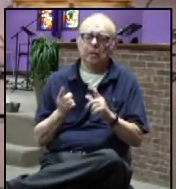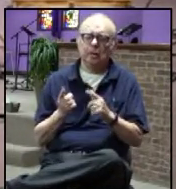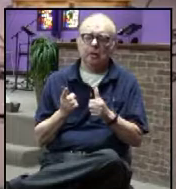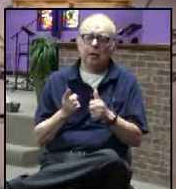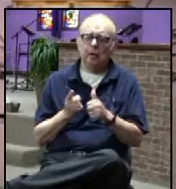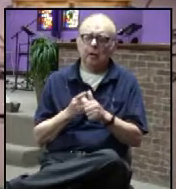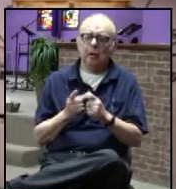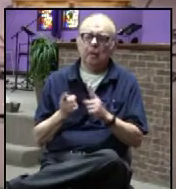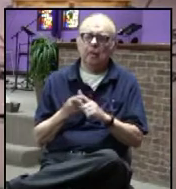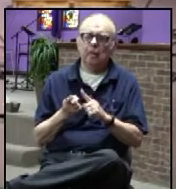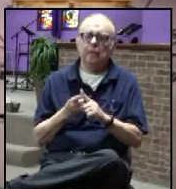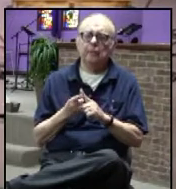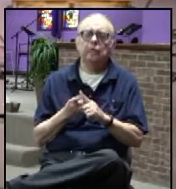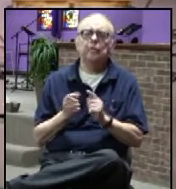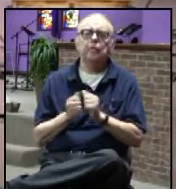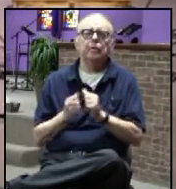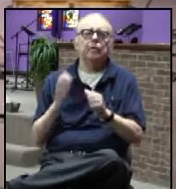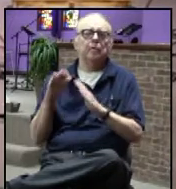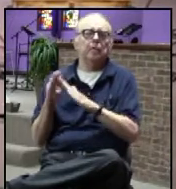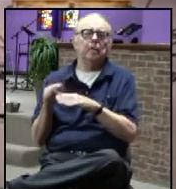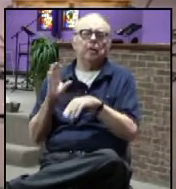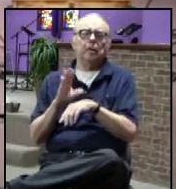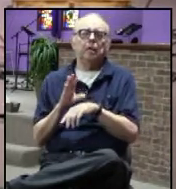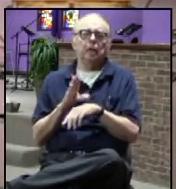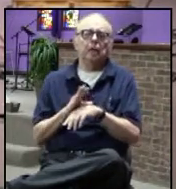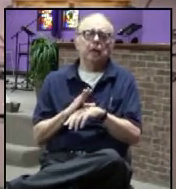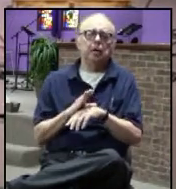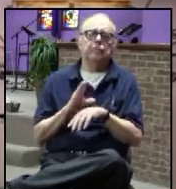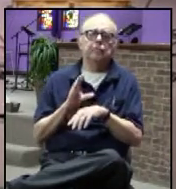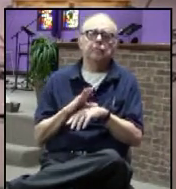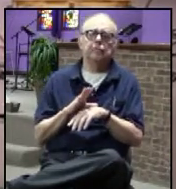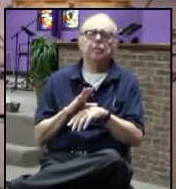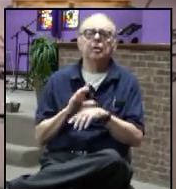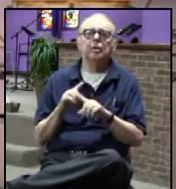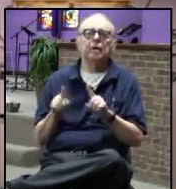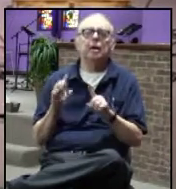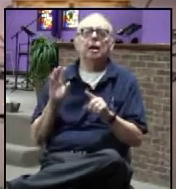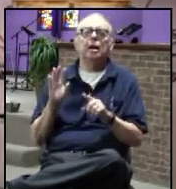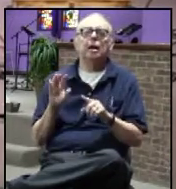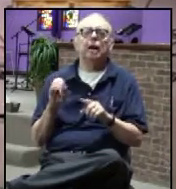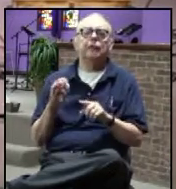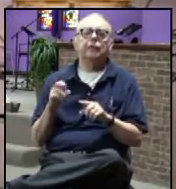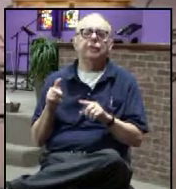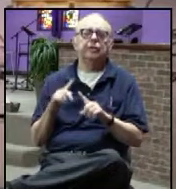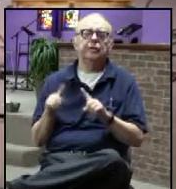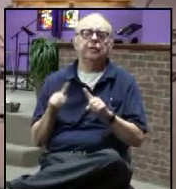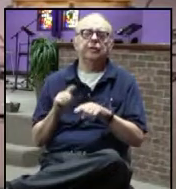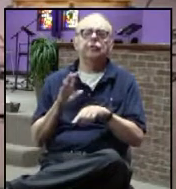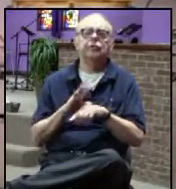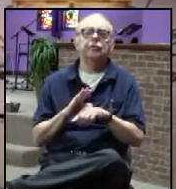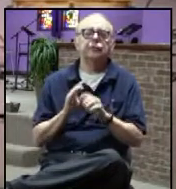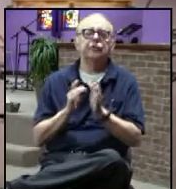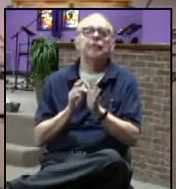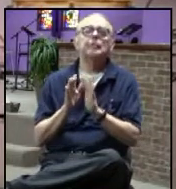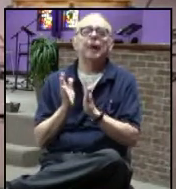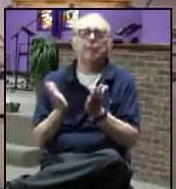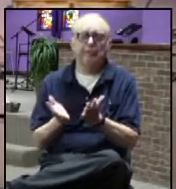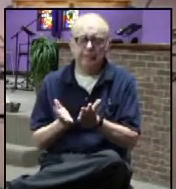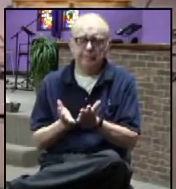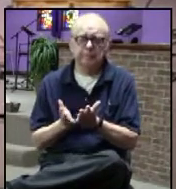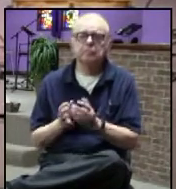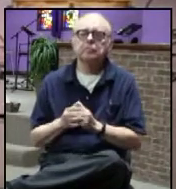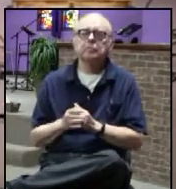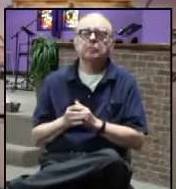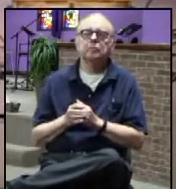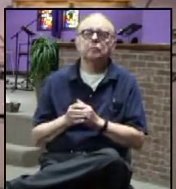started out with community churches. You had a church of Ephesus. You had a church of Laodicea. You had a church of